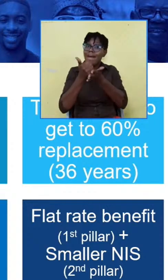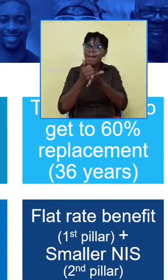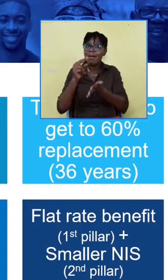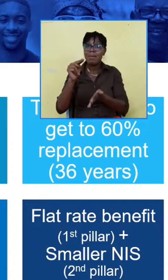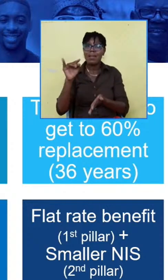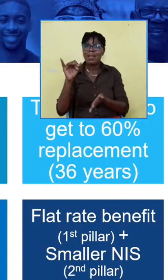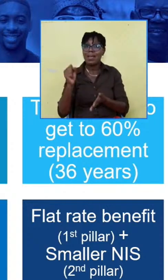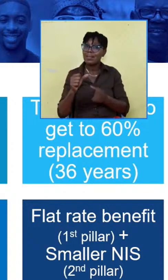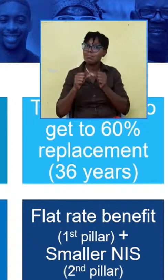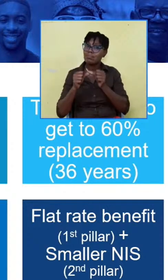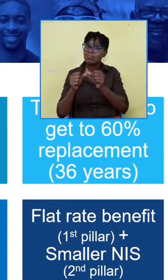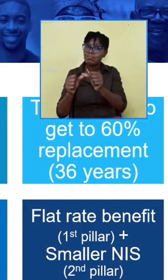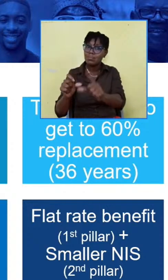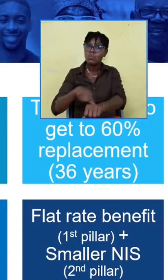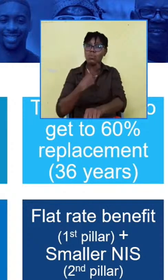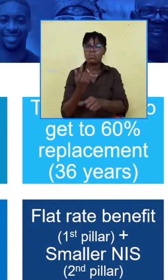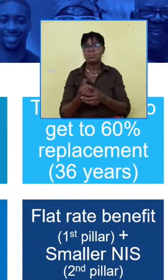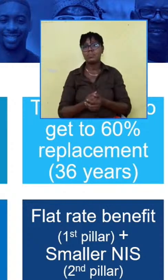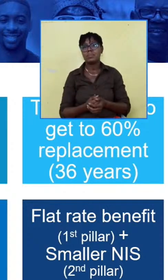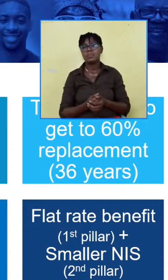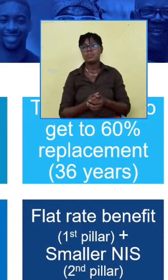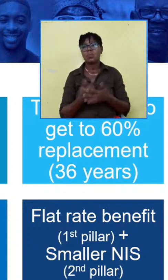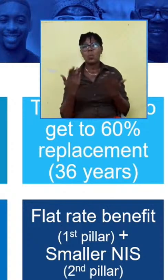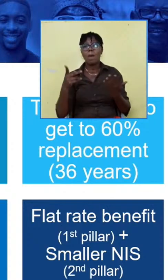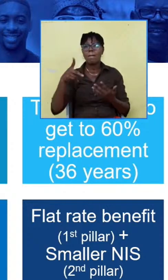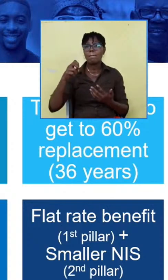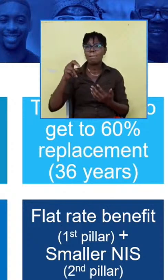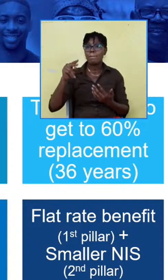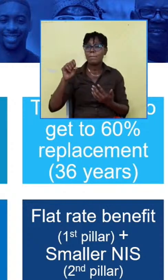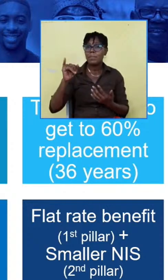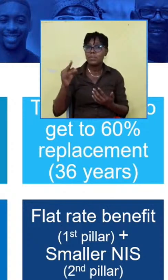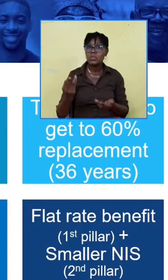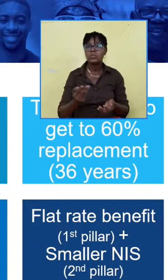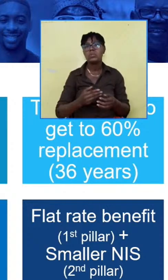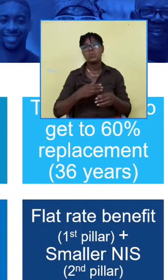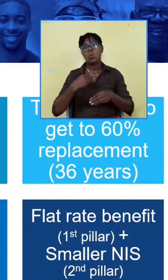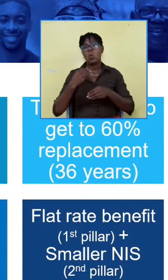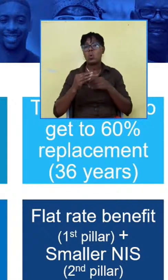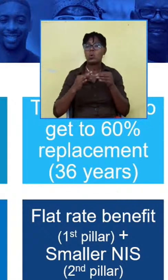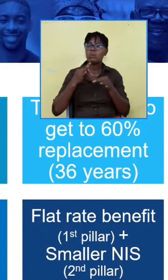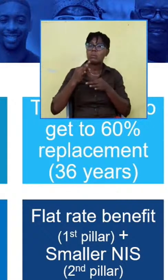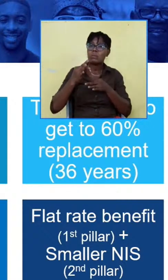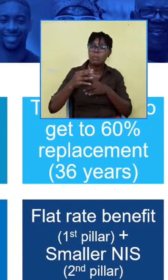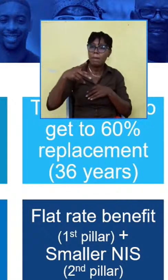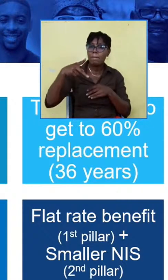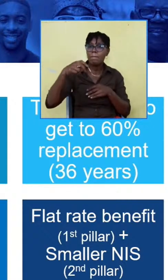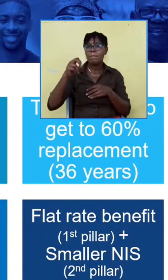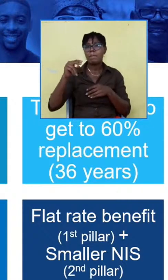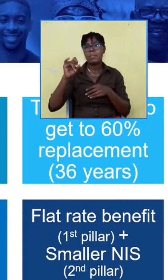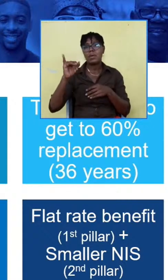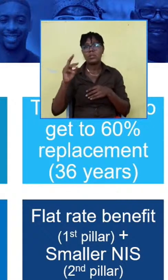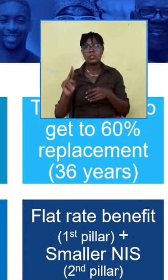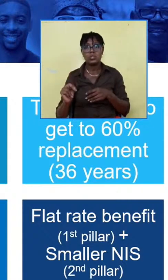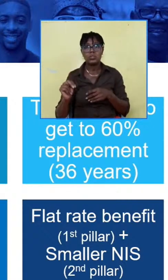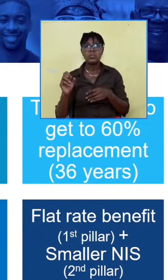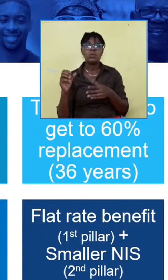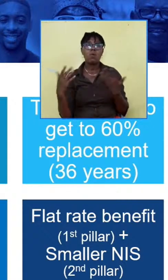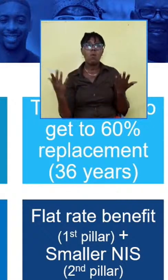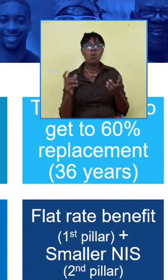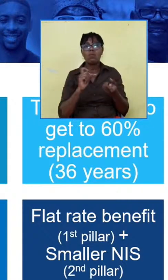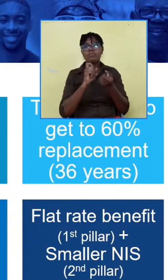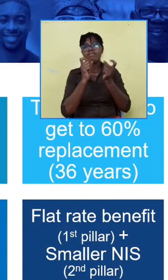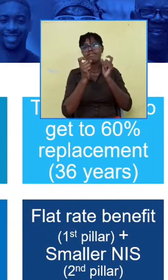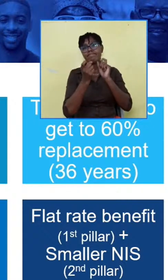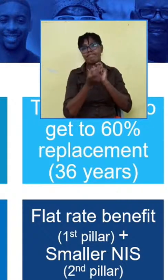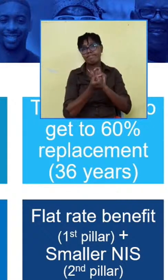sustainable. I mentioned the career earnings pension, I mentioned the progressive pensions, and the final one here would be a different structure,